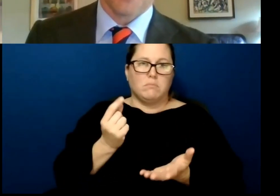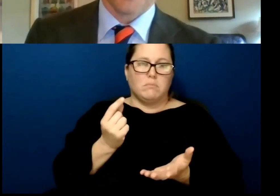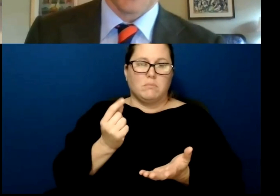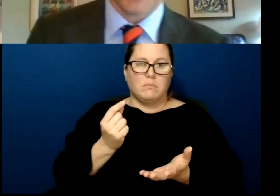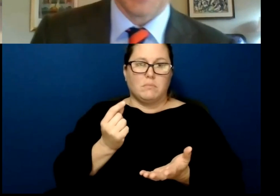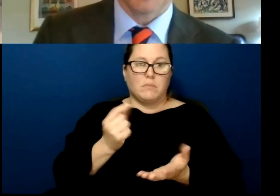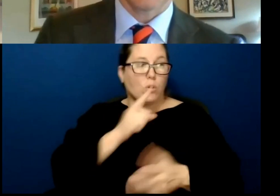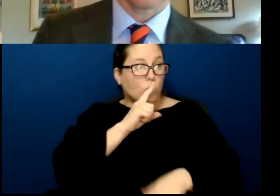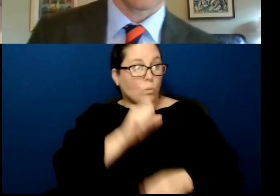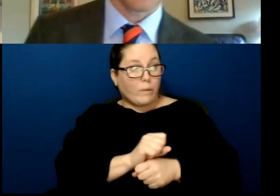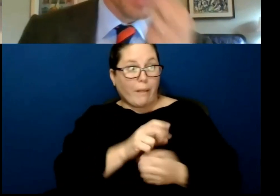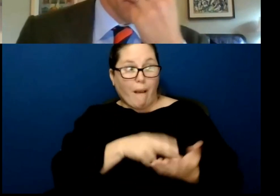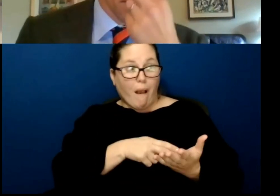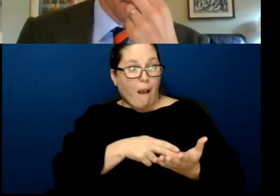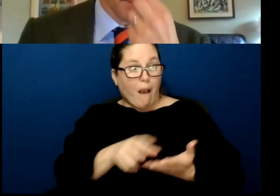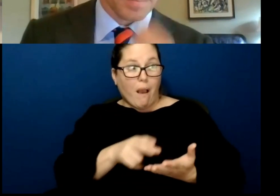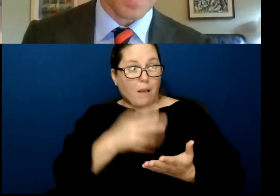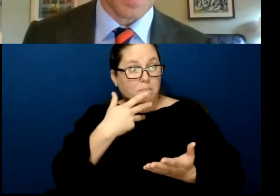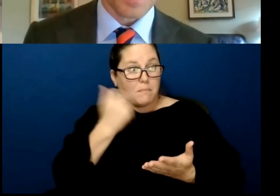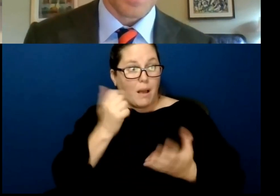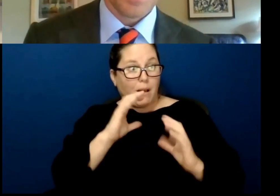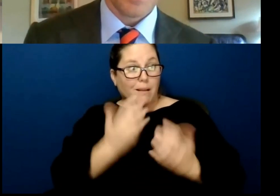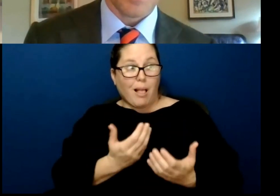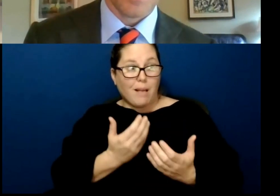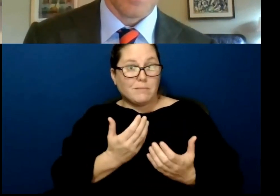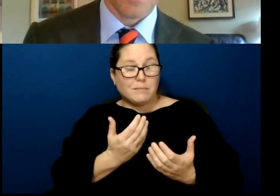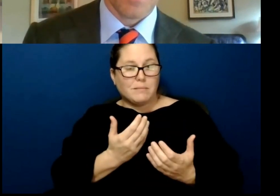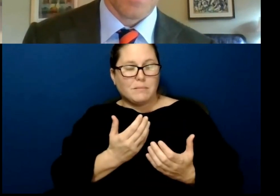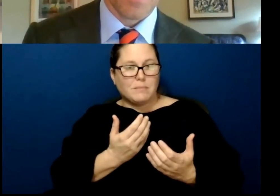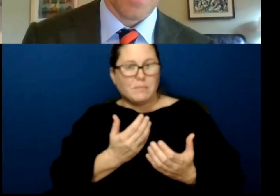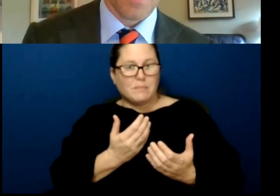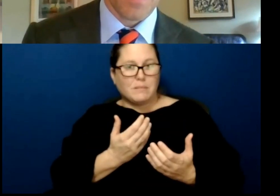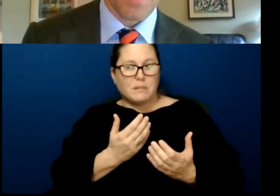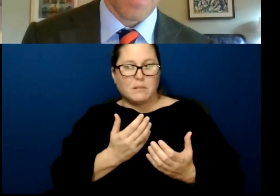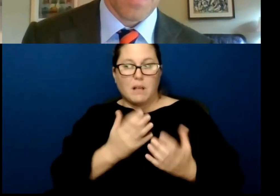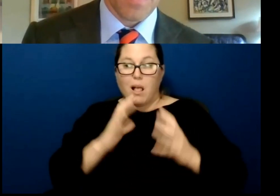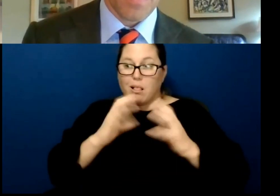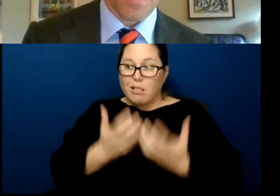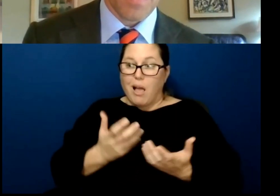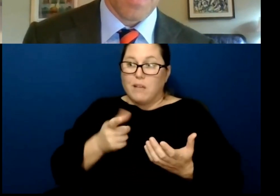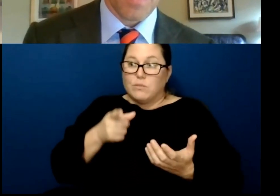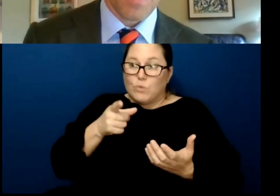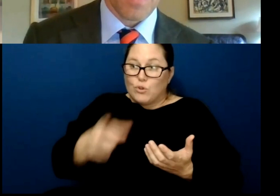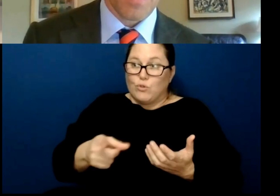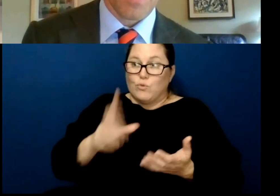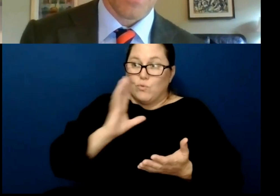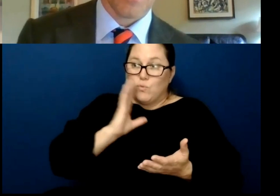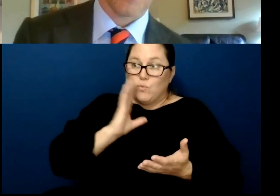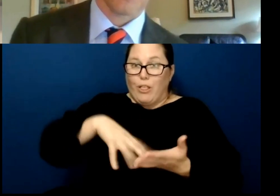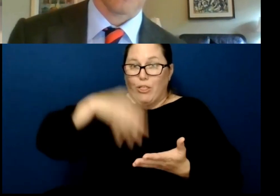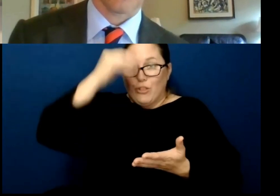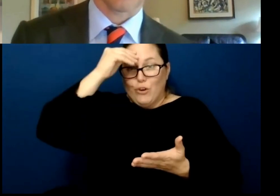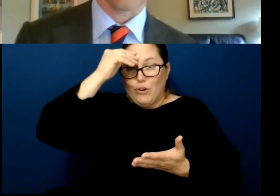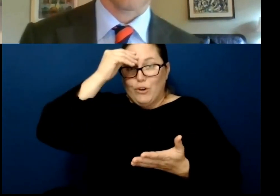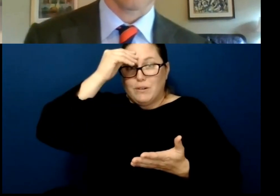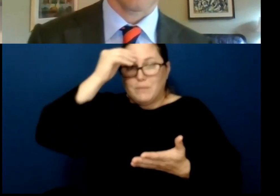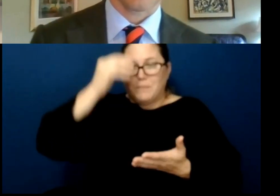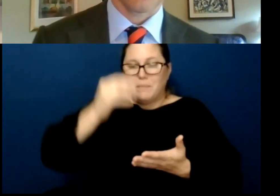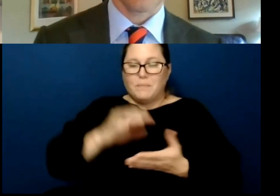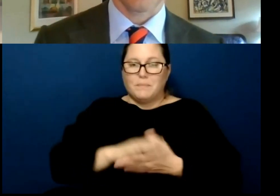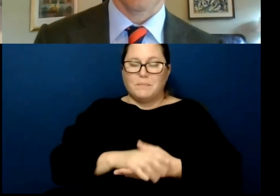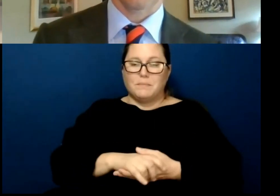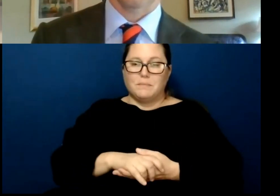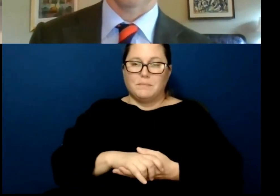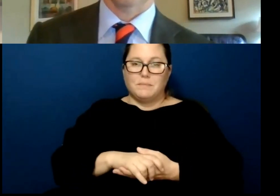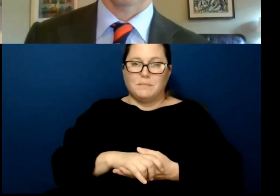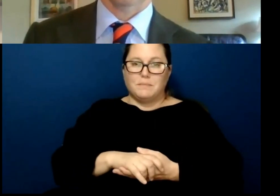Honestly, the best classes that you can take are classes where you will learn a lot of things. And so you don't need